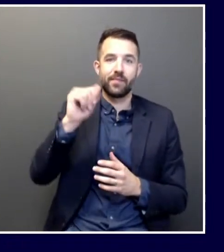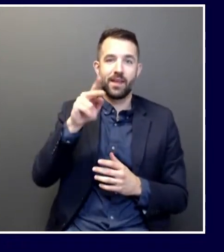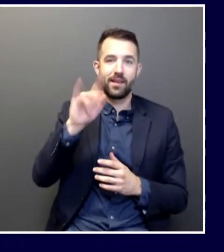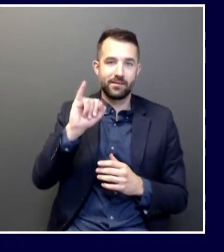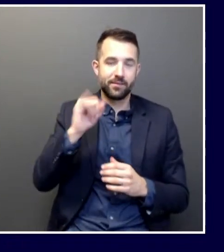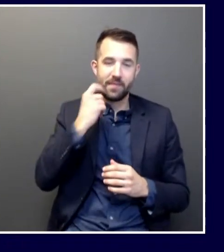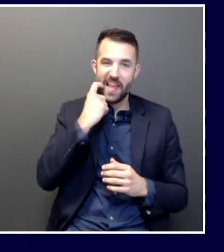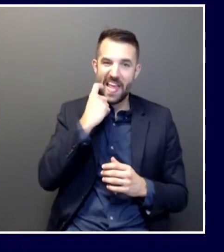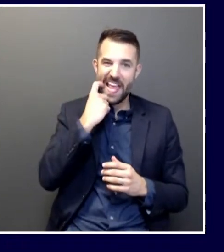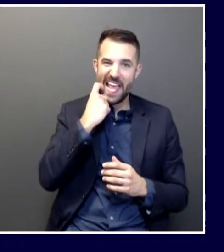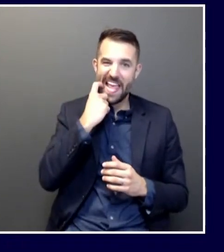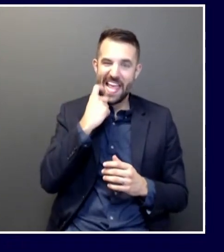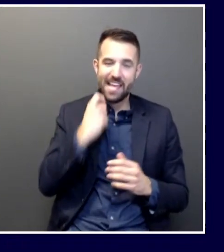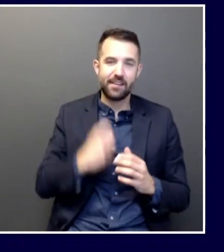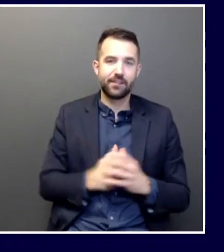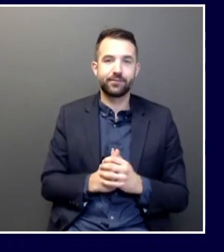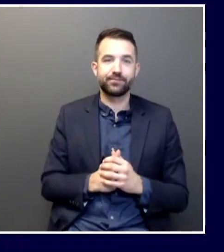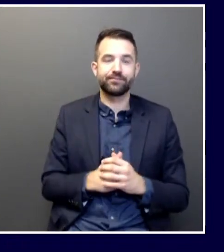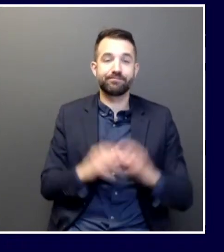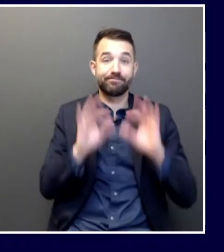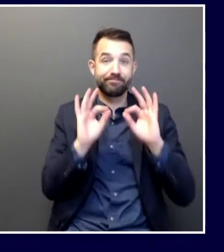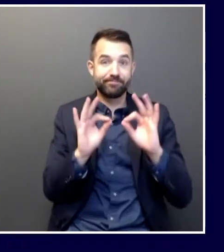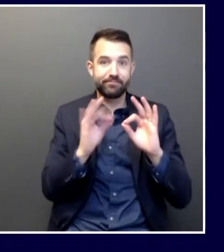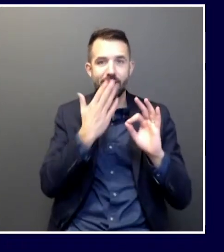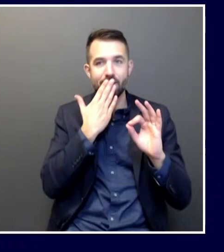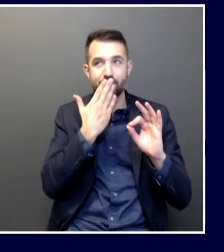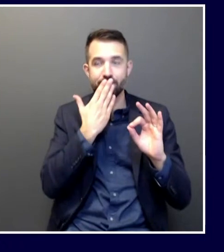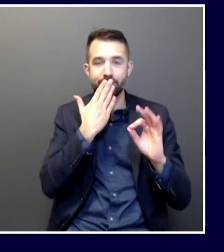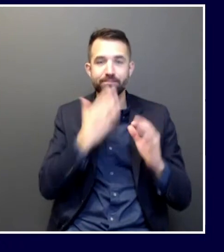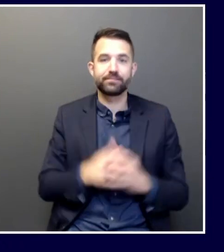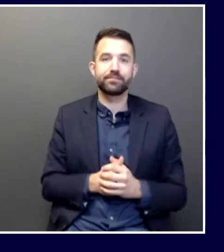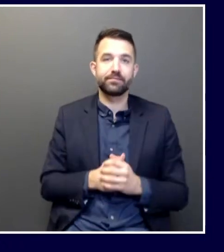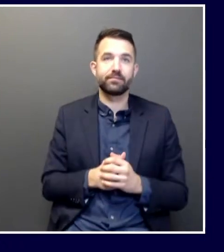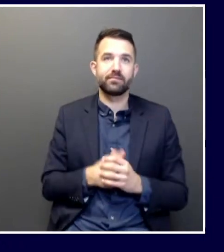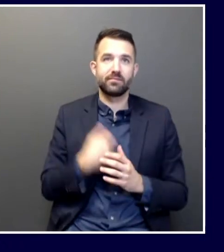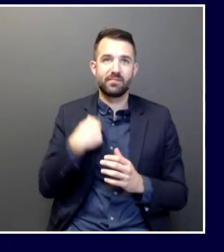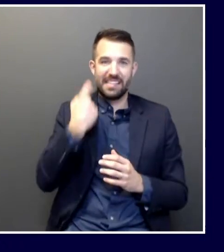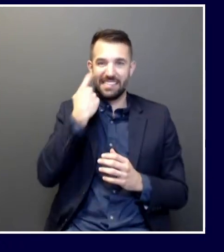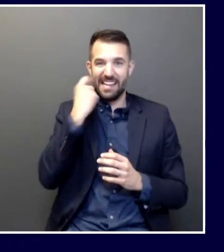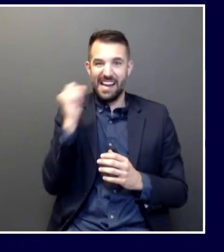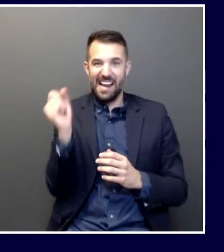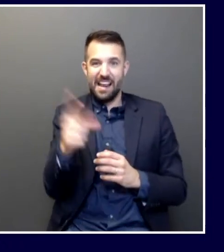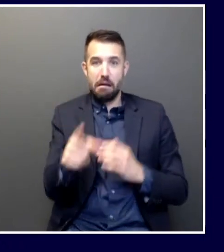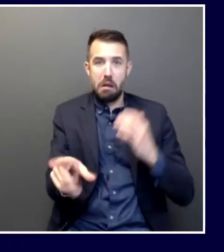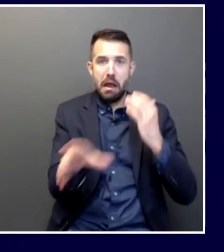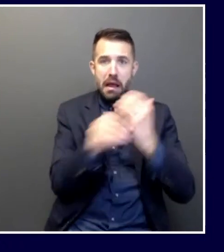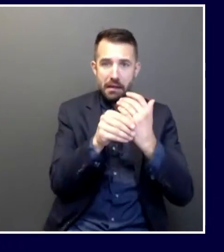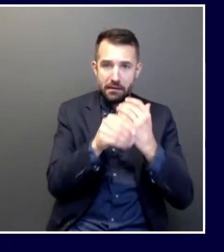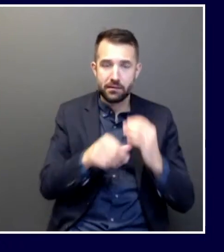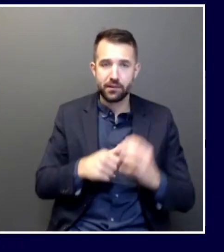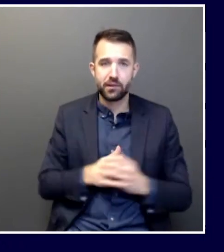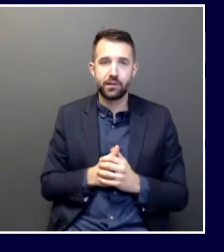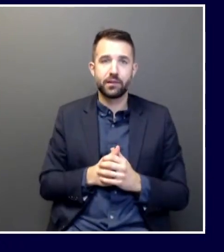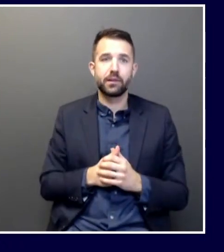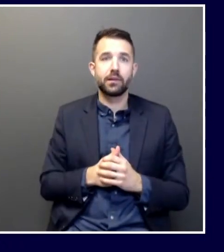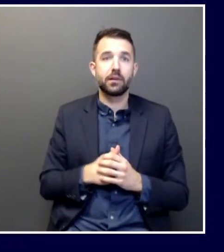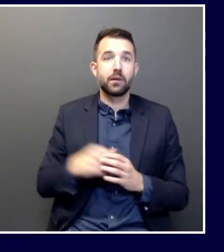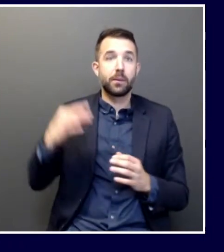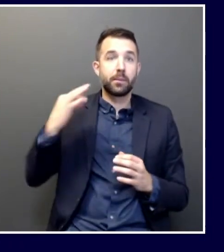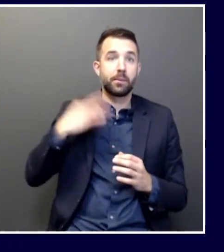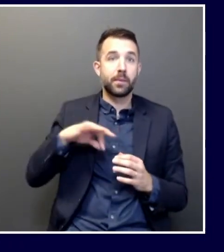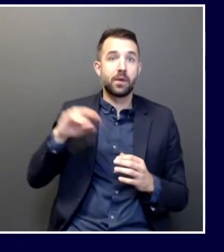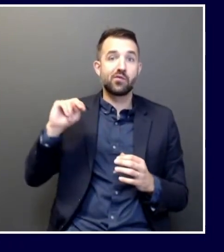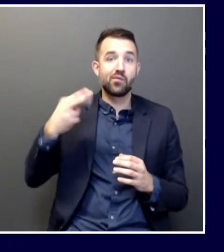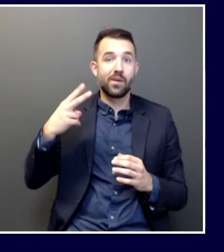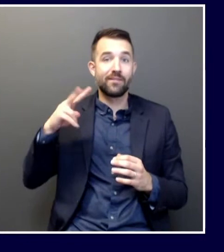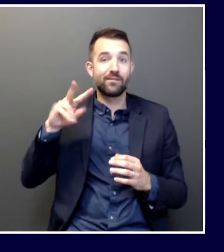much. Just following up on Chris's question about what's different between Northern New England and other places. I mean,